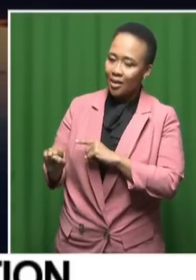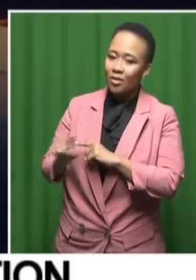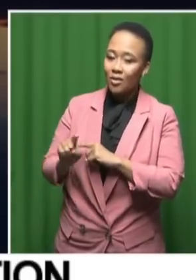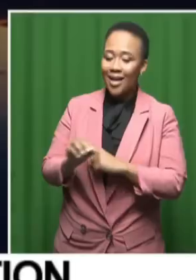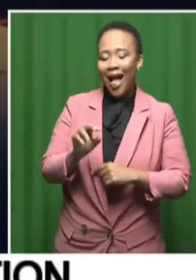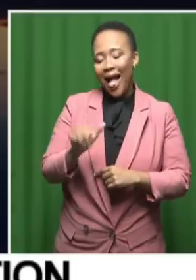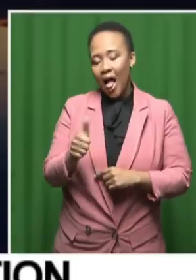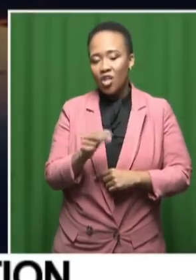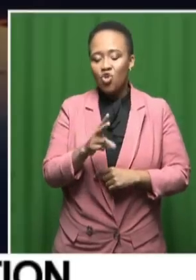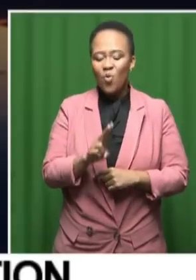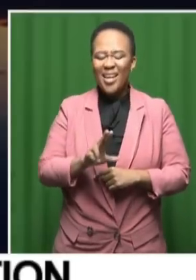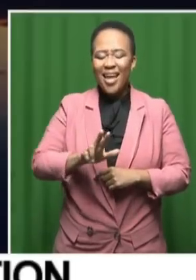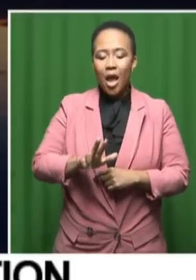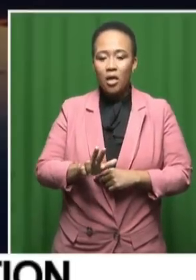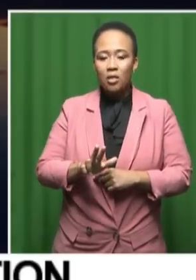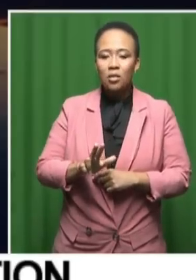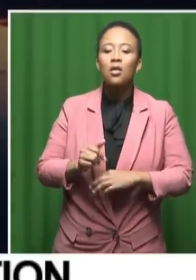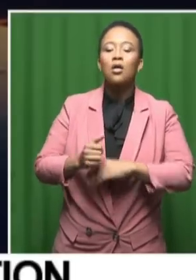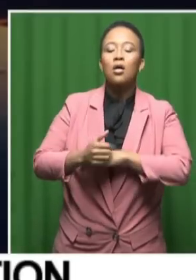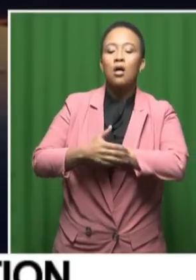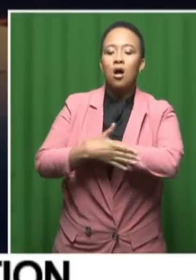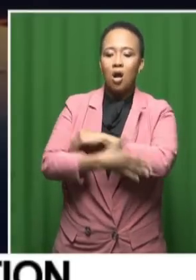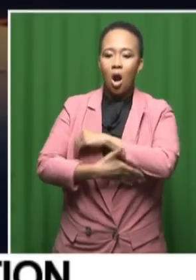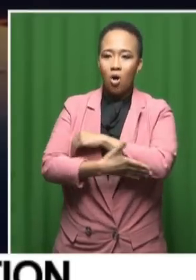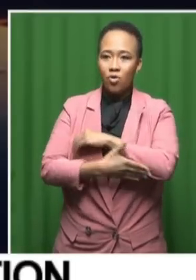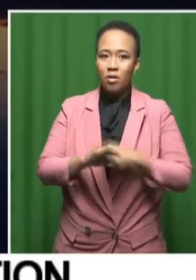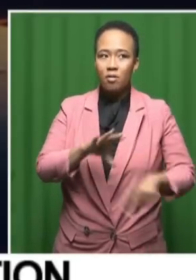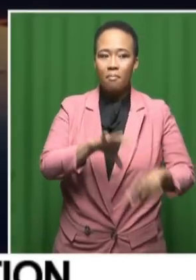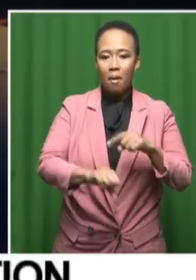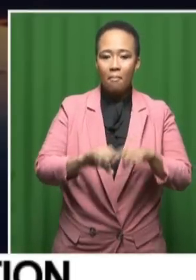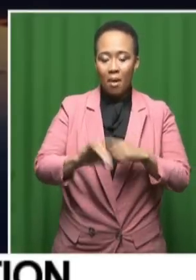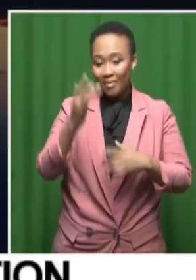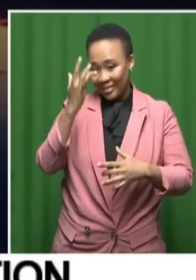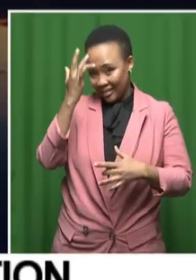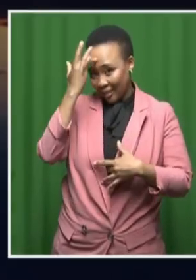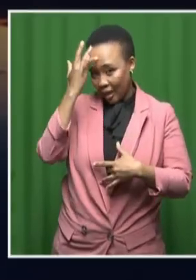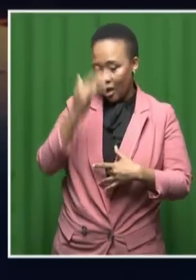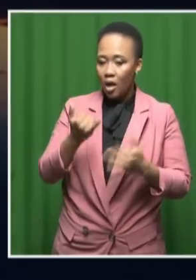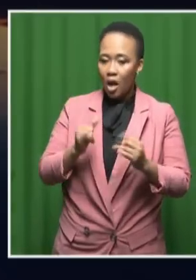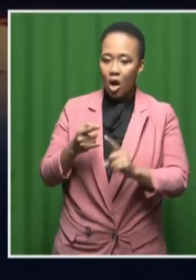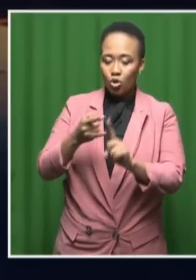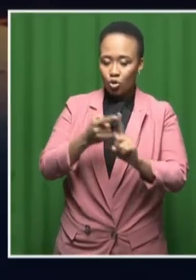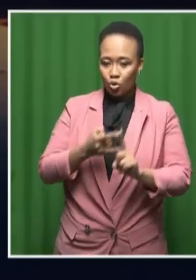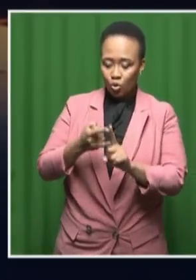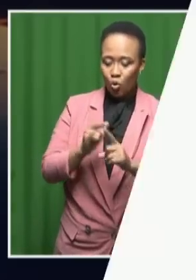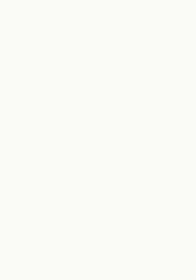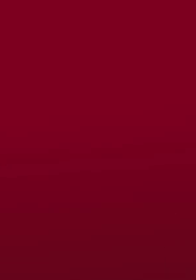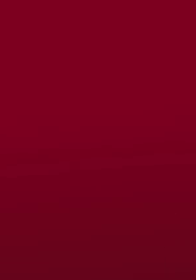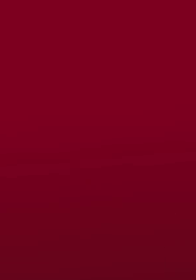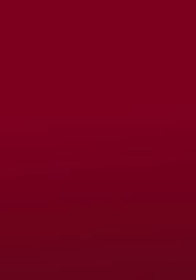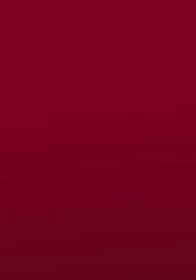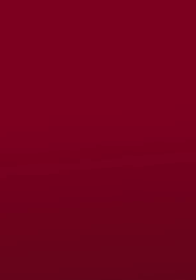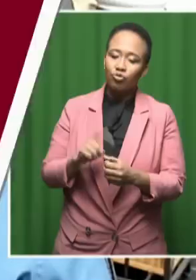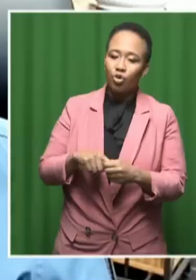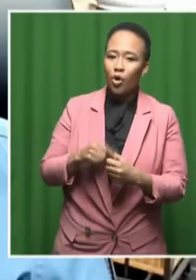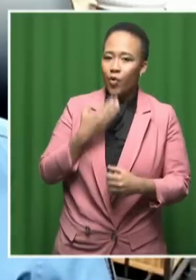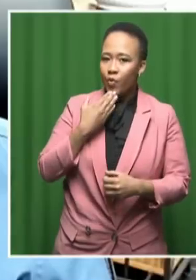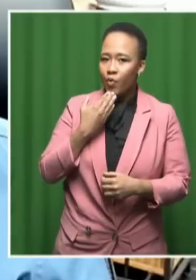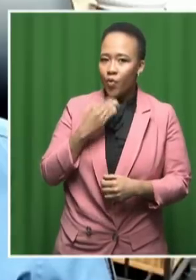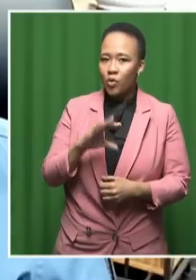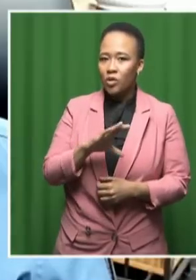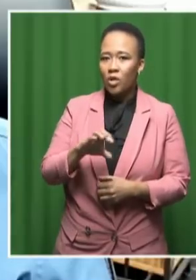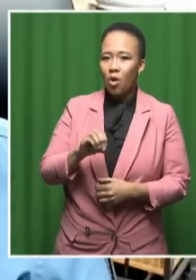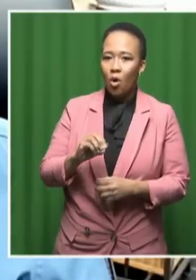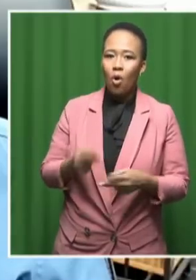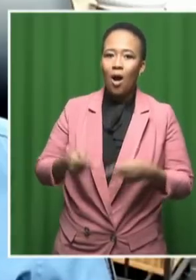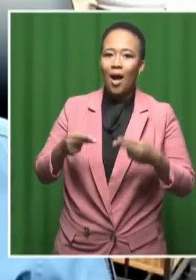countries. So to help us make sense of these developments, we joined via Zoom by CEO of Higher Health SA and global health